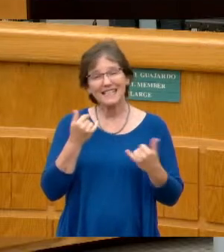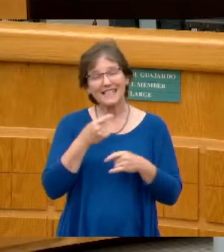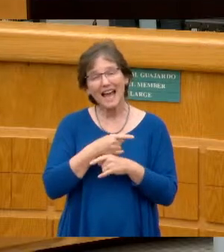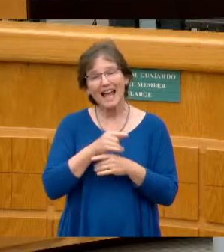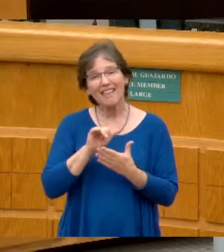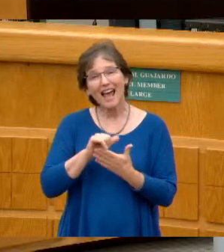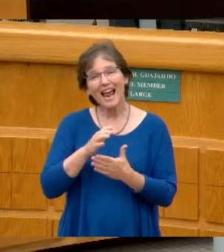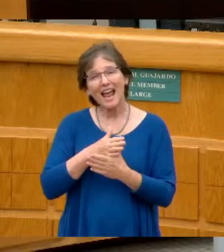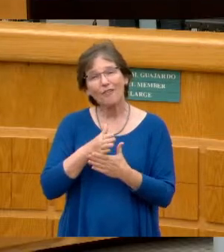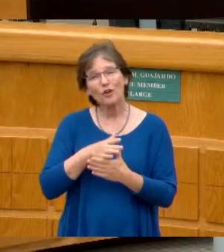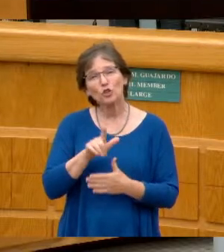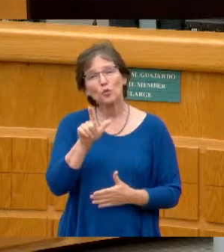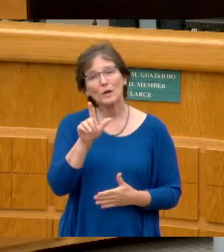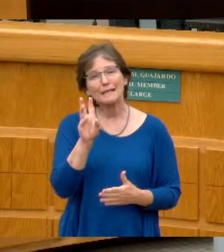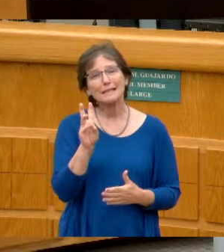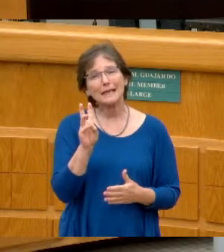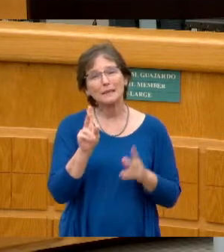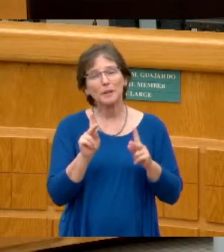Next slide.